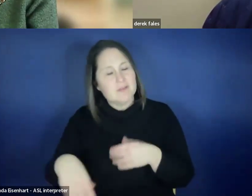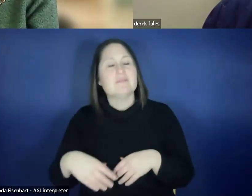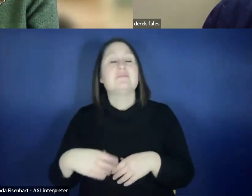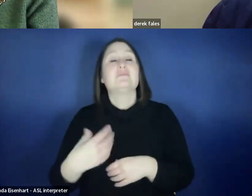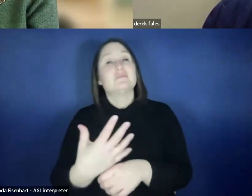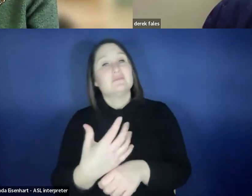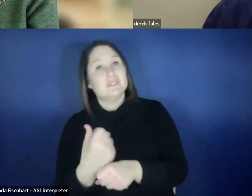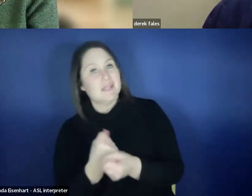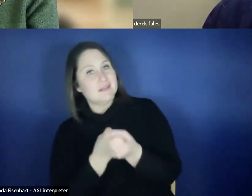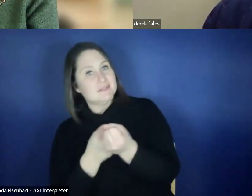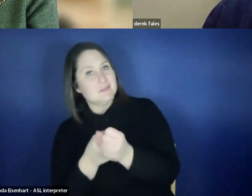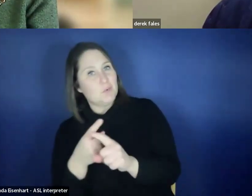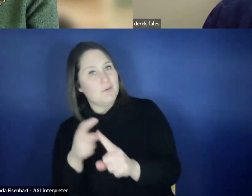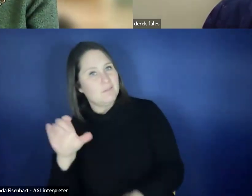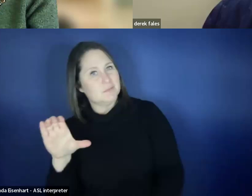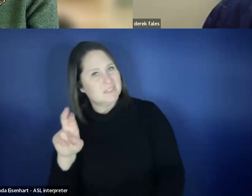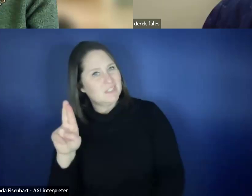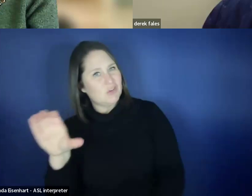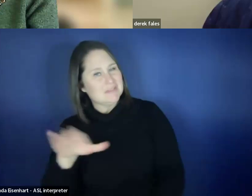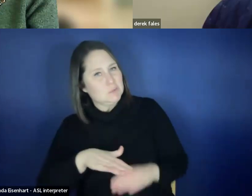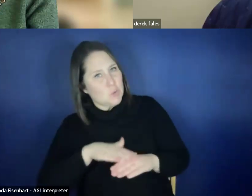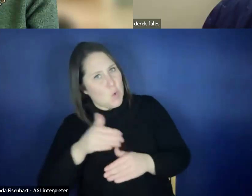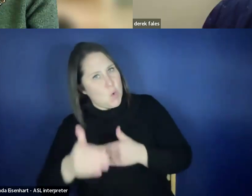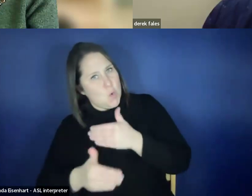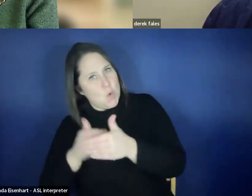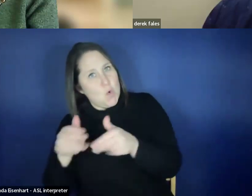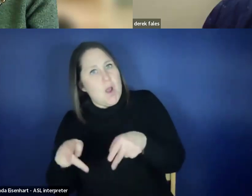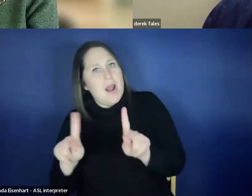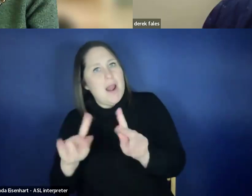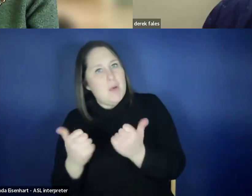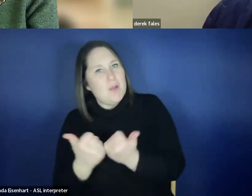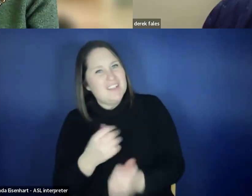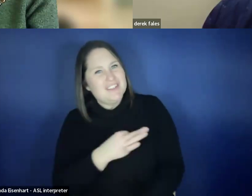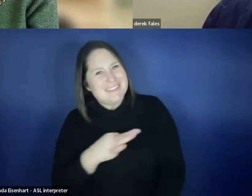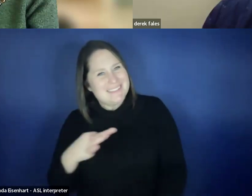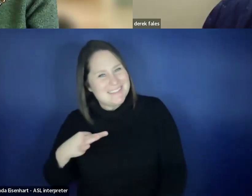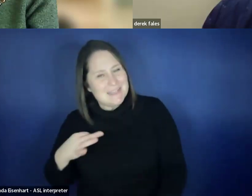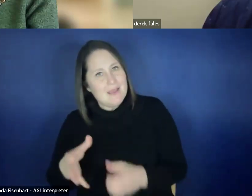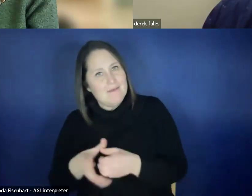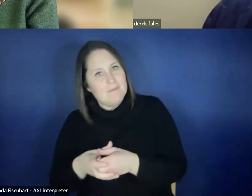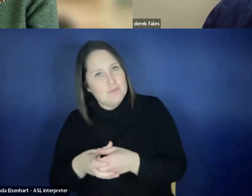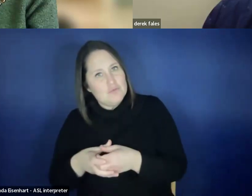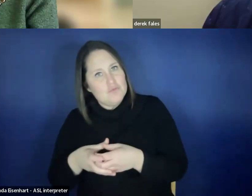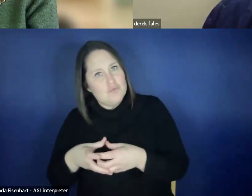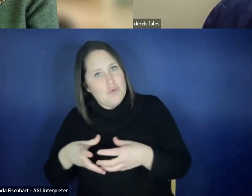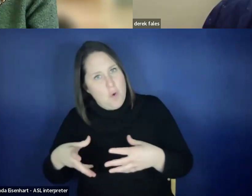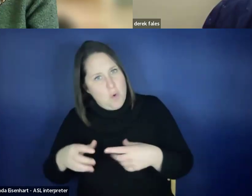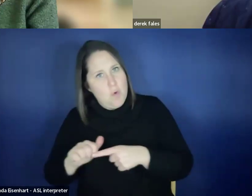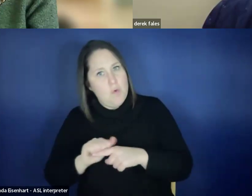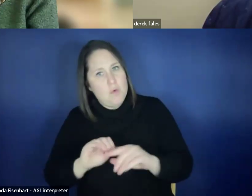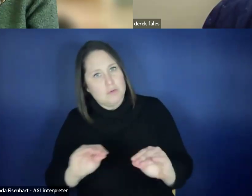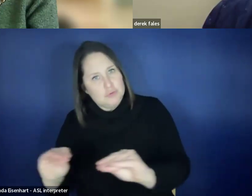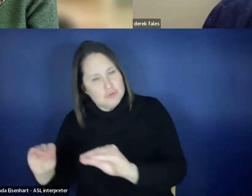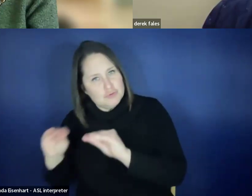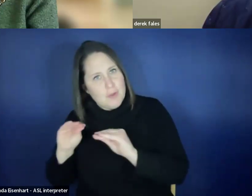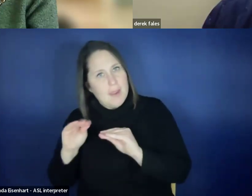that helps agencies to grow their staff, train their staff, and to plan for how that they'll